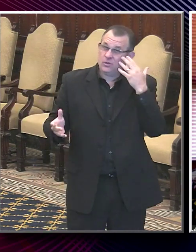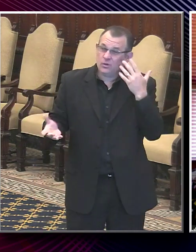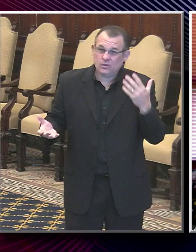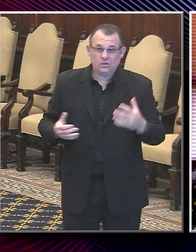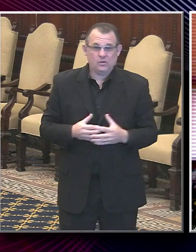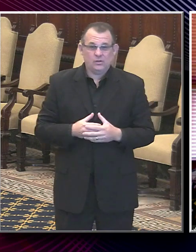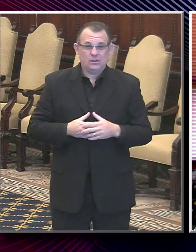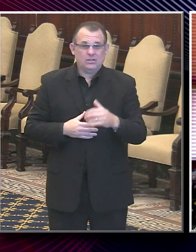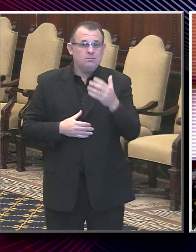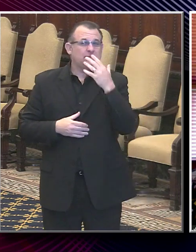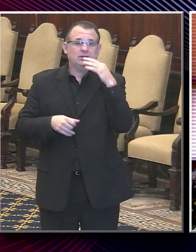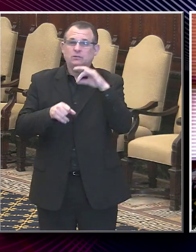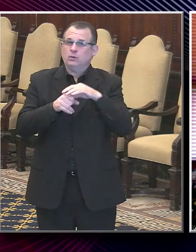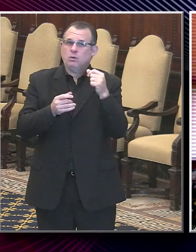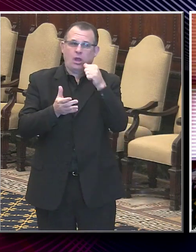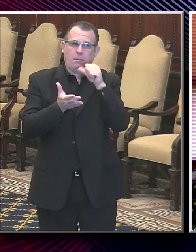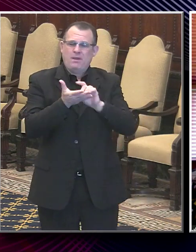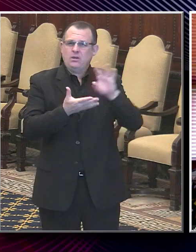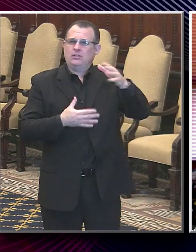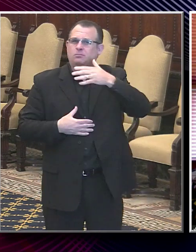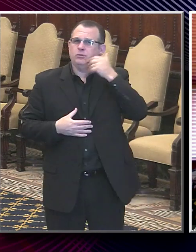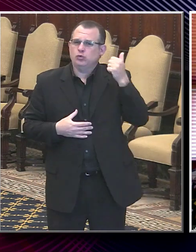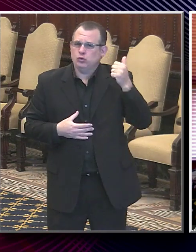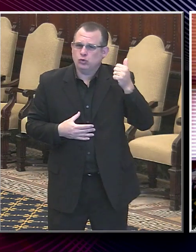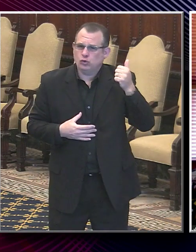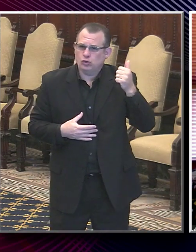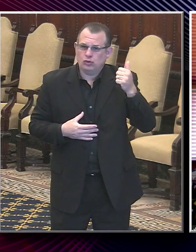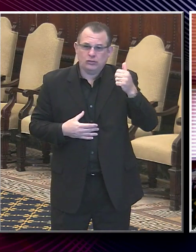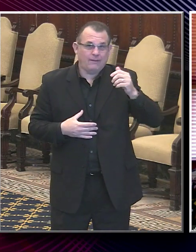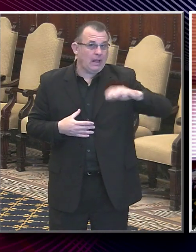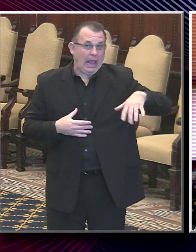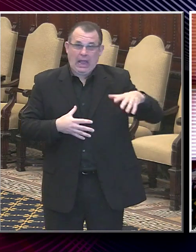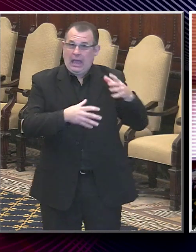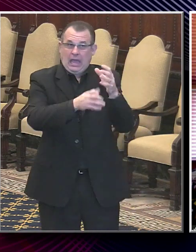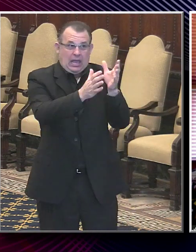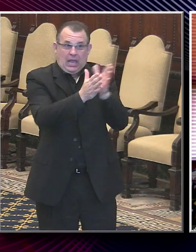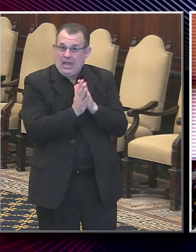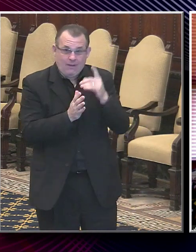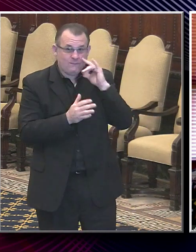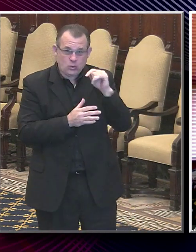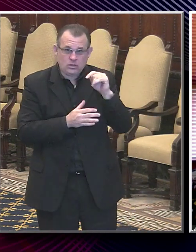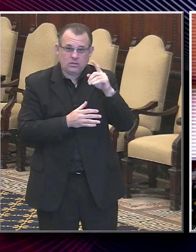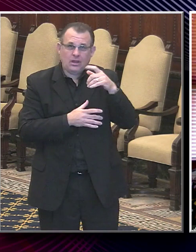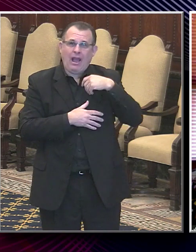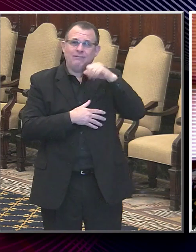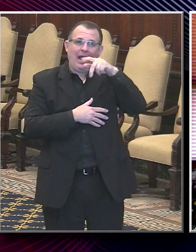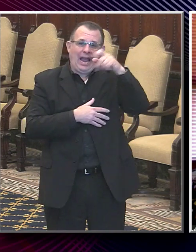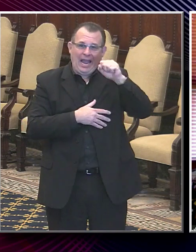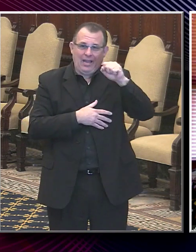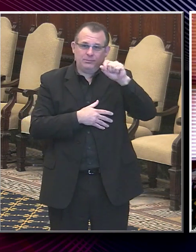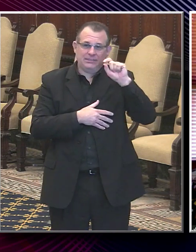by mail. If you have not already requested a ballot, you can do so now by going to